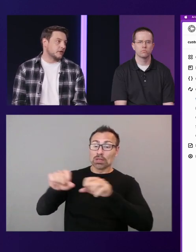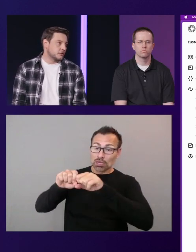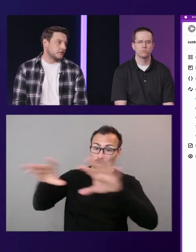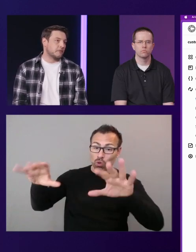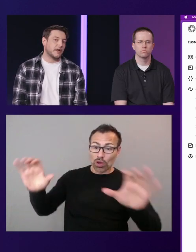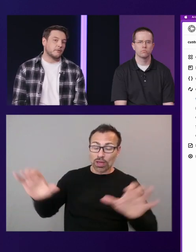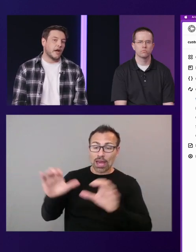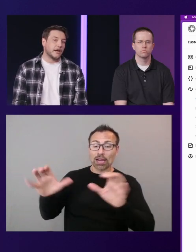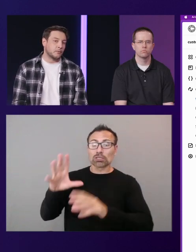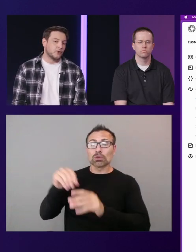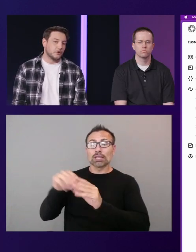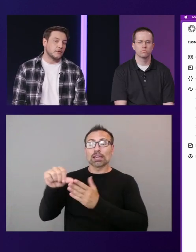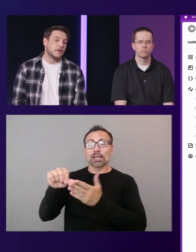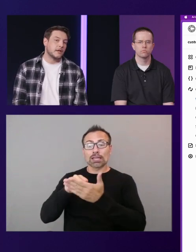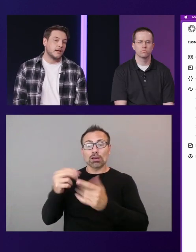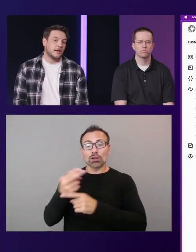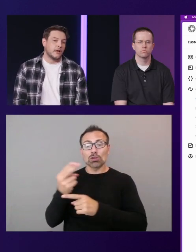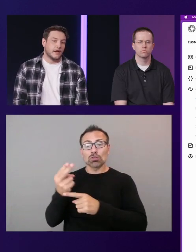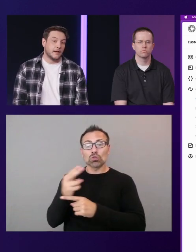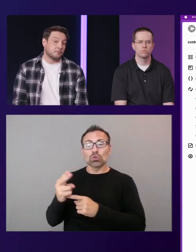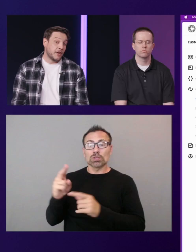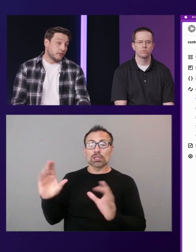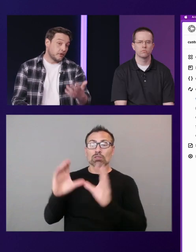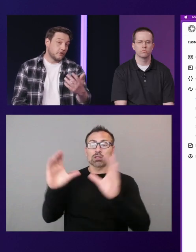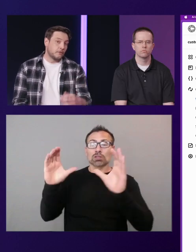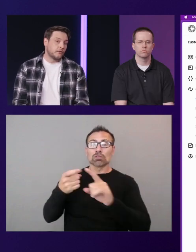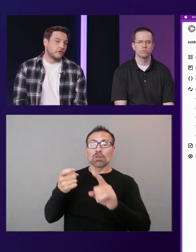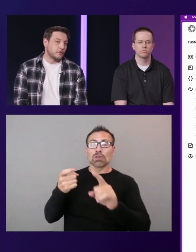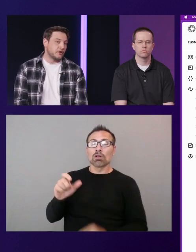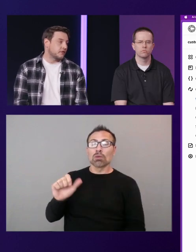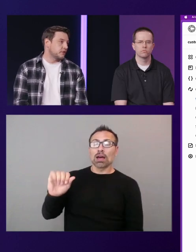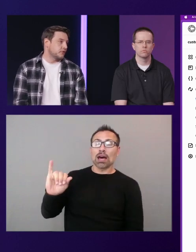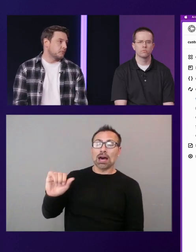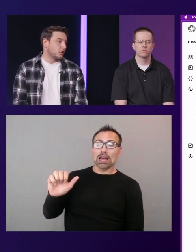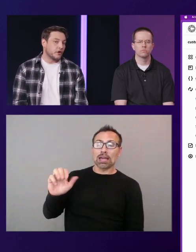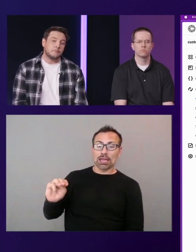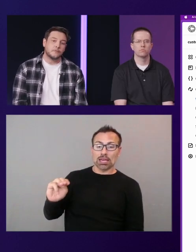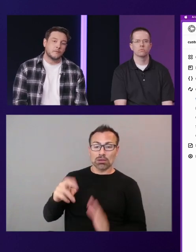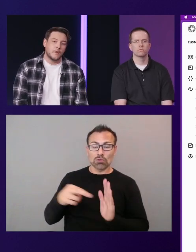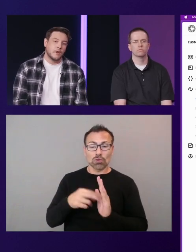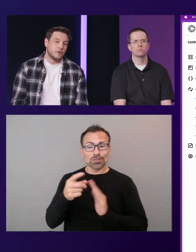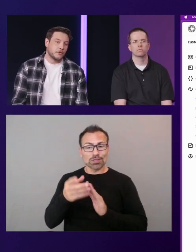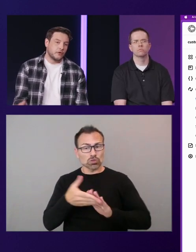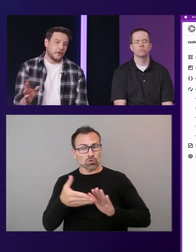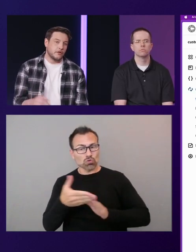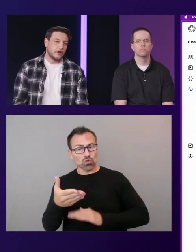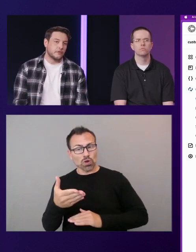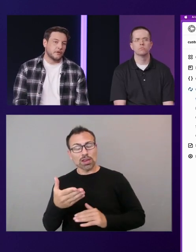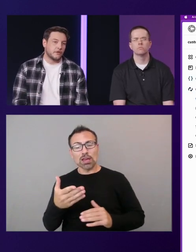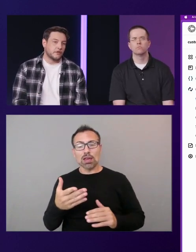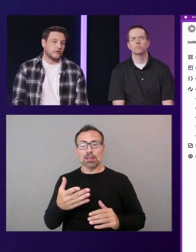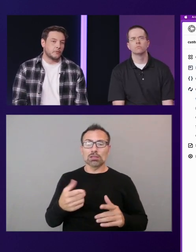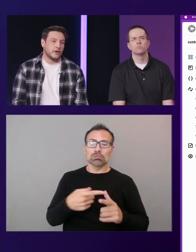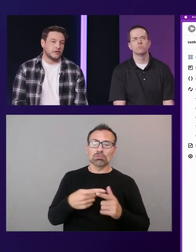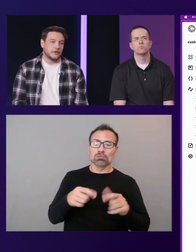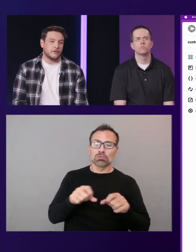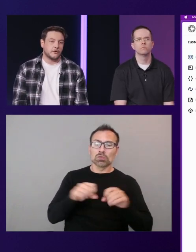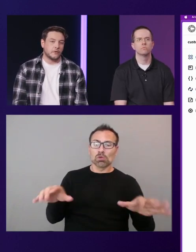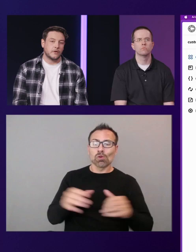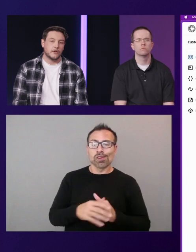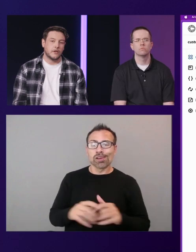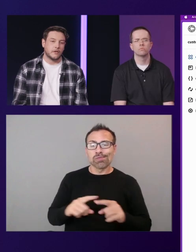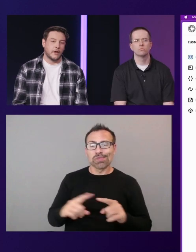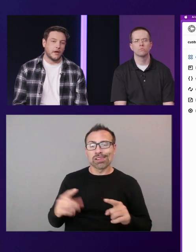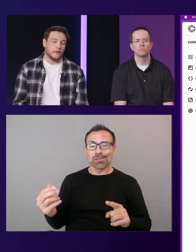those credentials from that IAM role. Yeah, so this is going to run for a few minutes and it will deploy. But let's go take a look at some of the other stuff in the project.